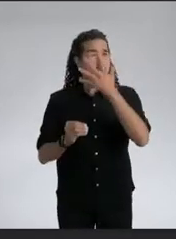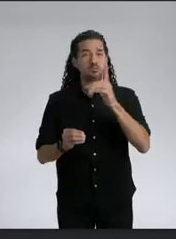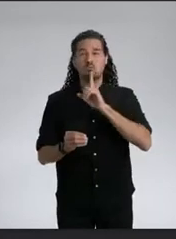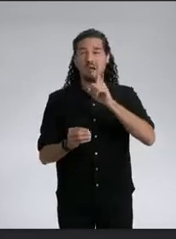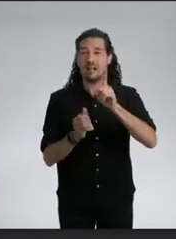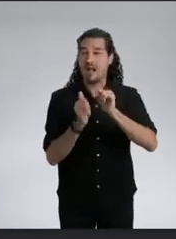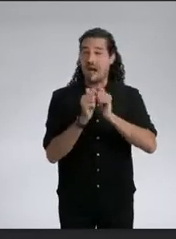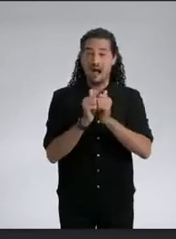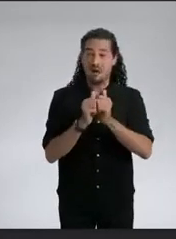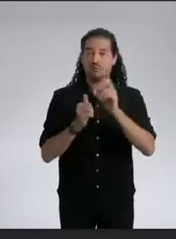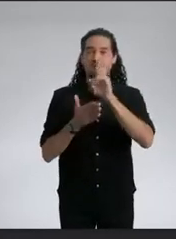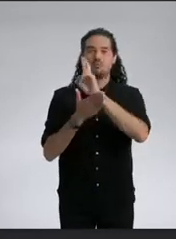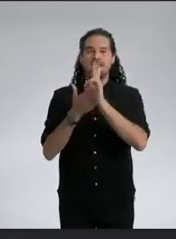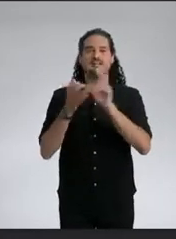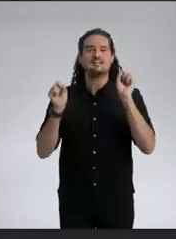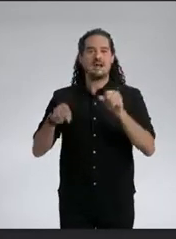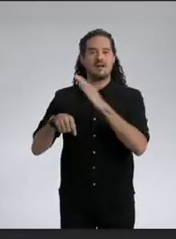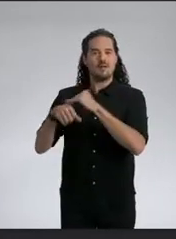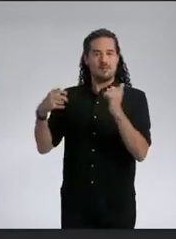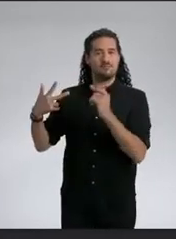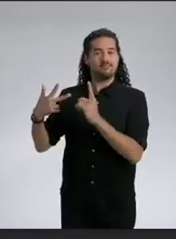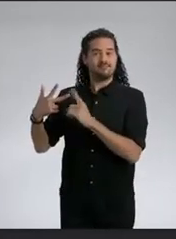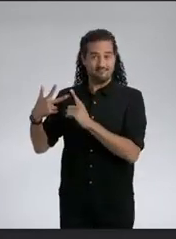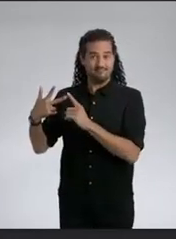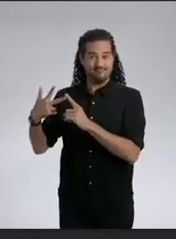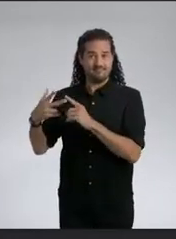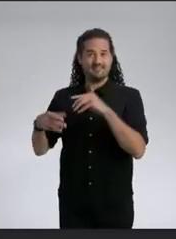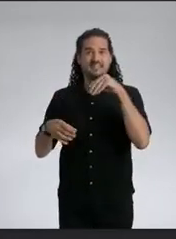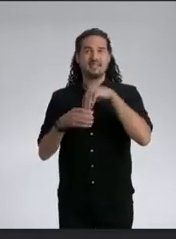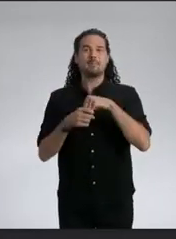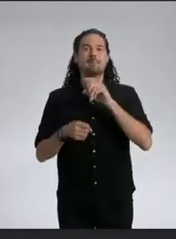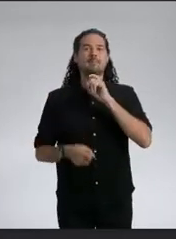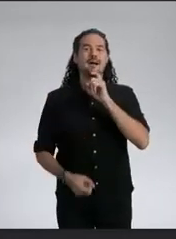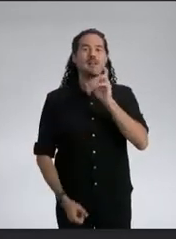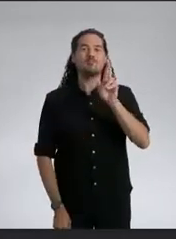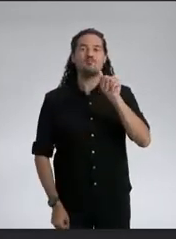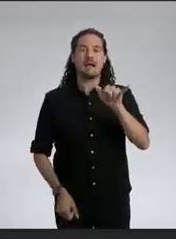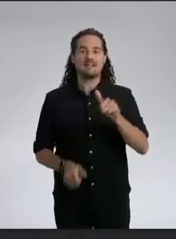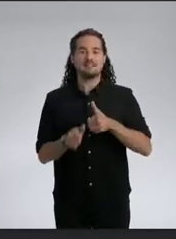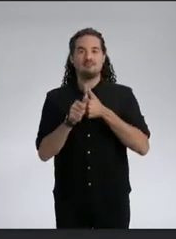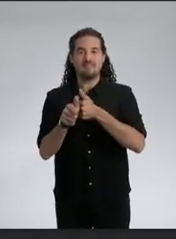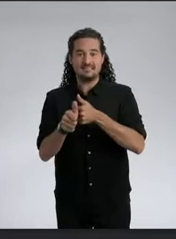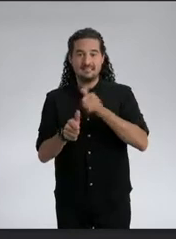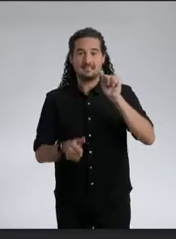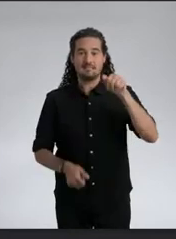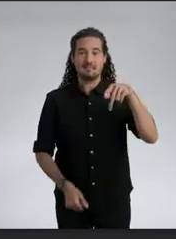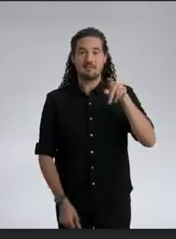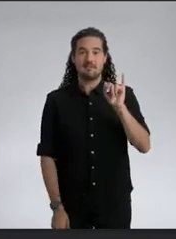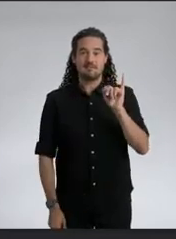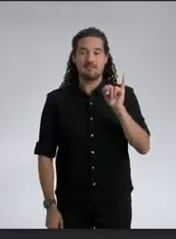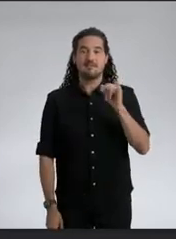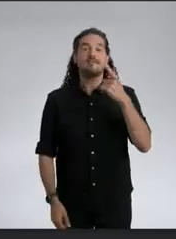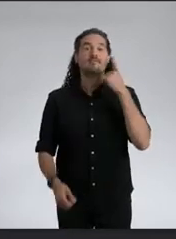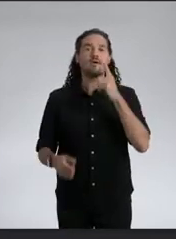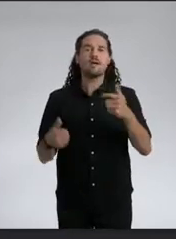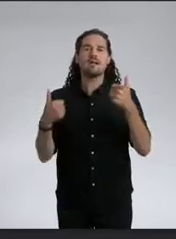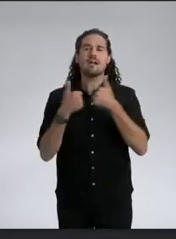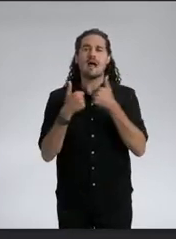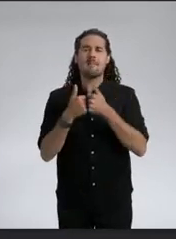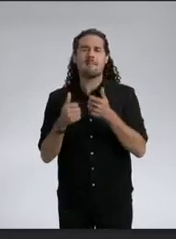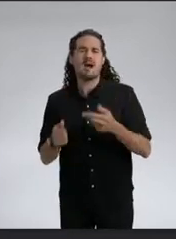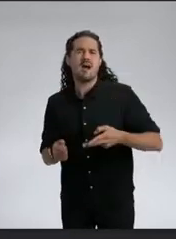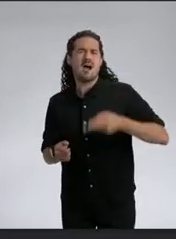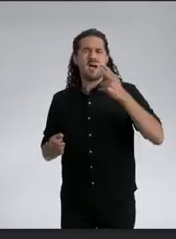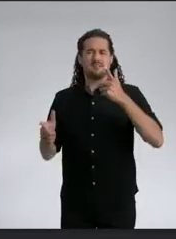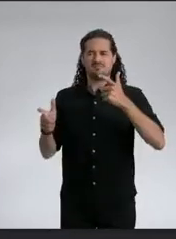the new stochastic motion blur function in the Metal ray tracing API. For games to achieve higher frame rates with lower latency